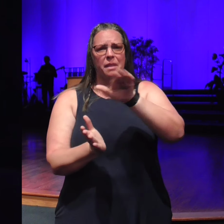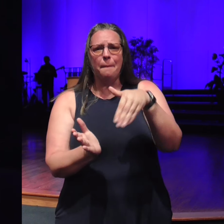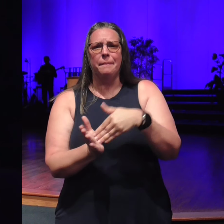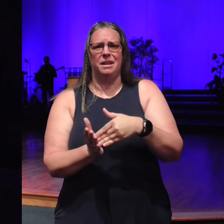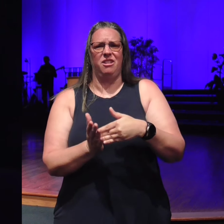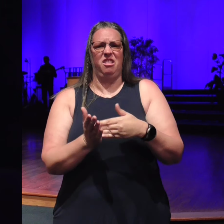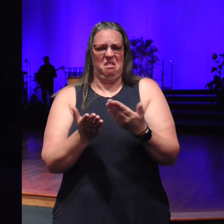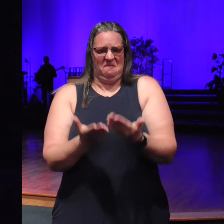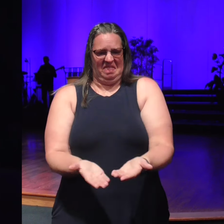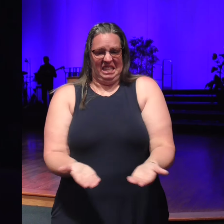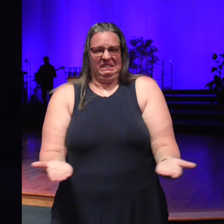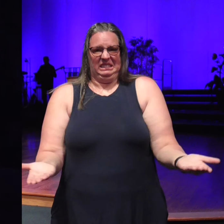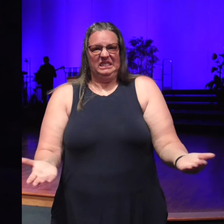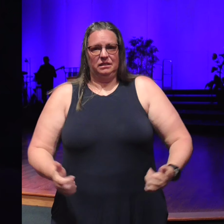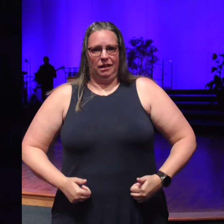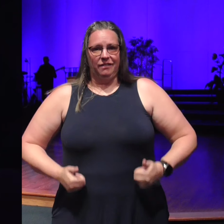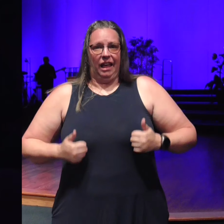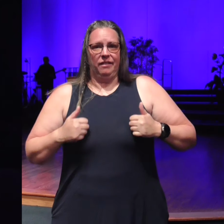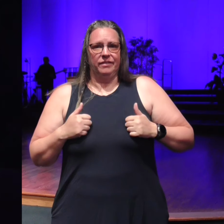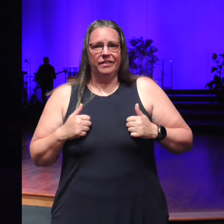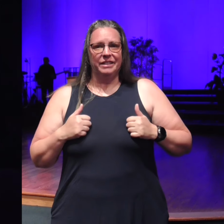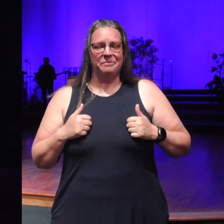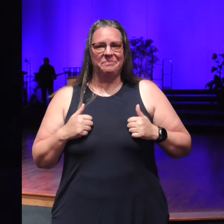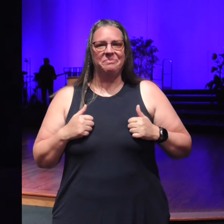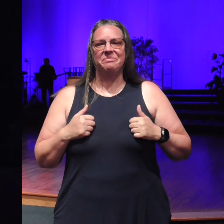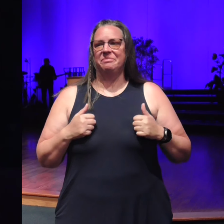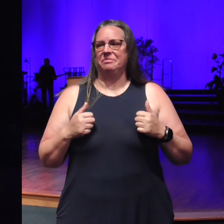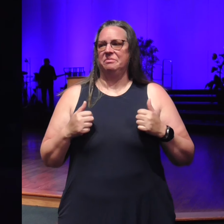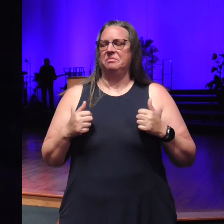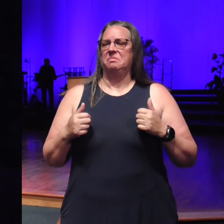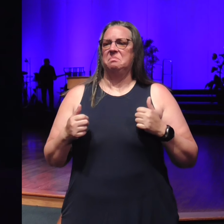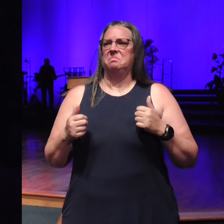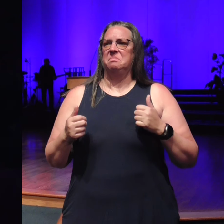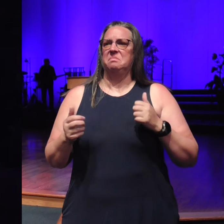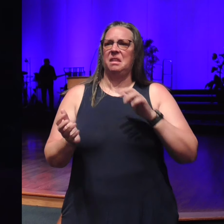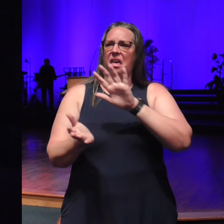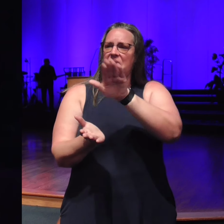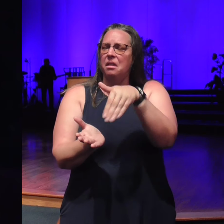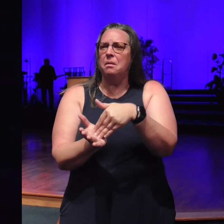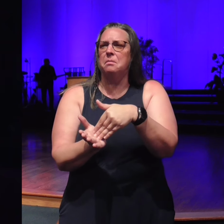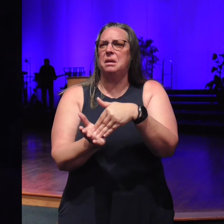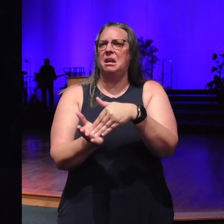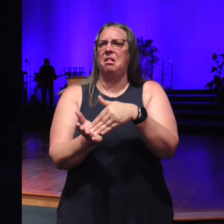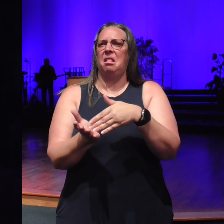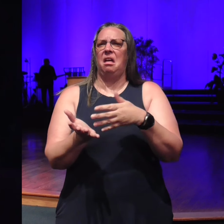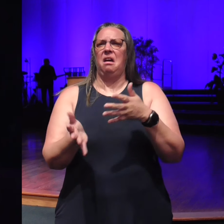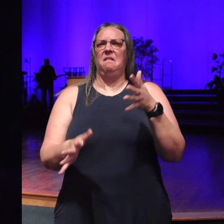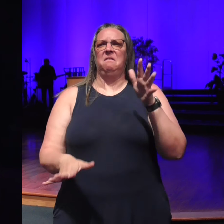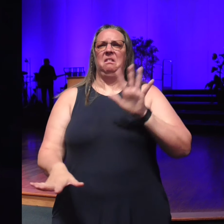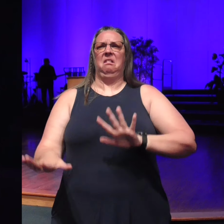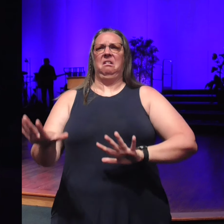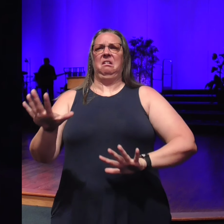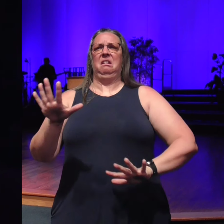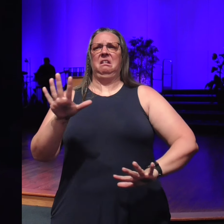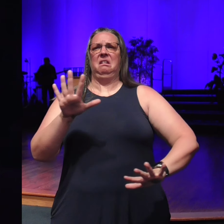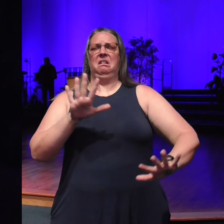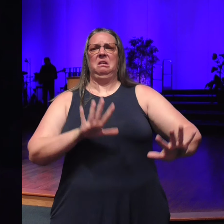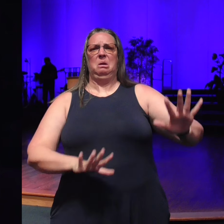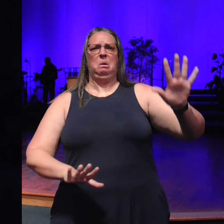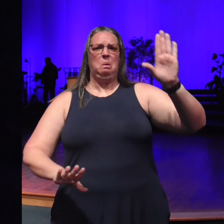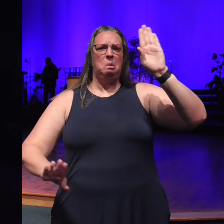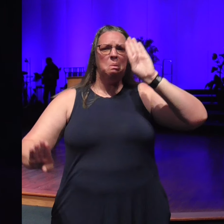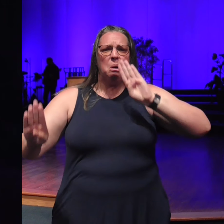life, in the midst of dis-ease, in the midst of